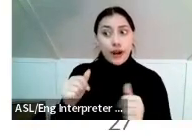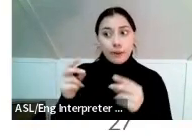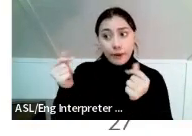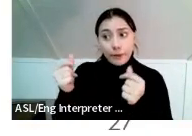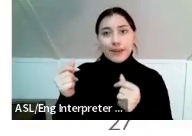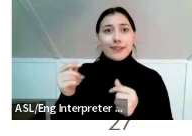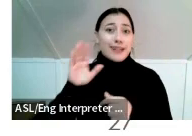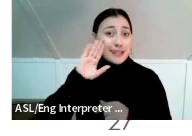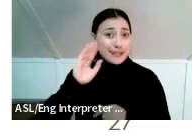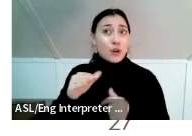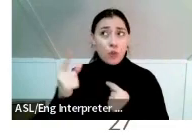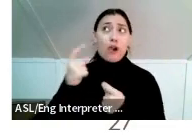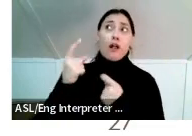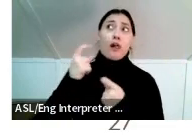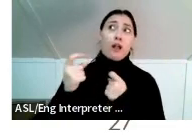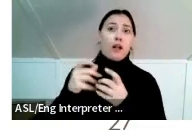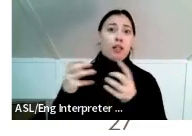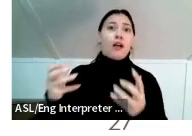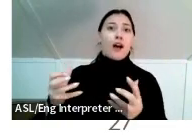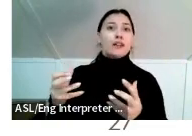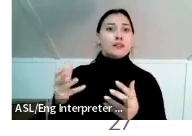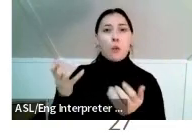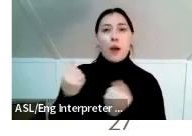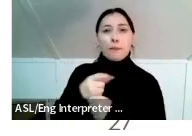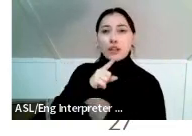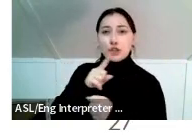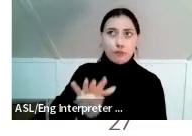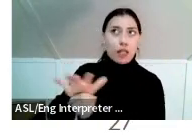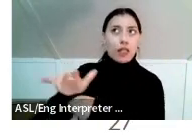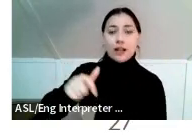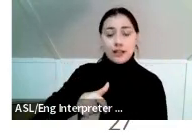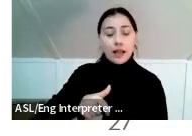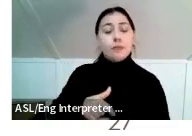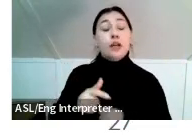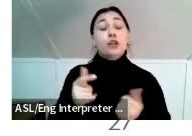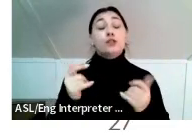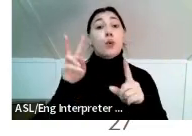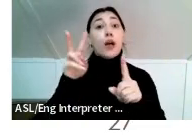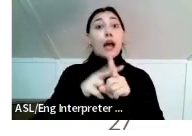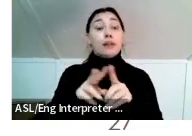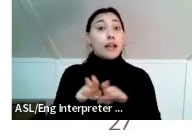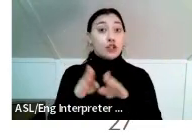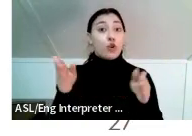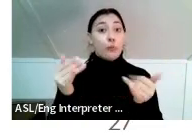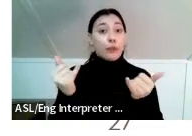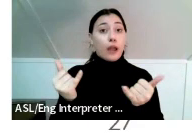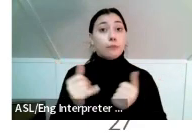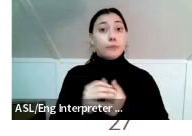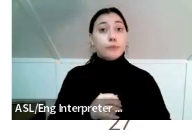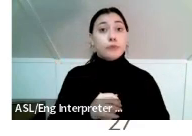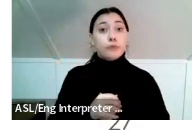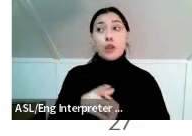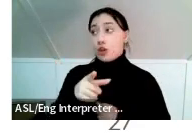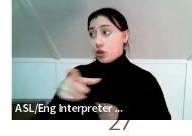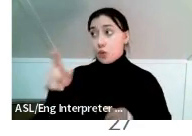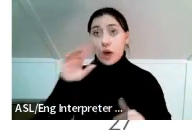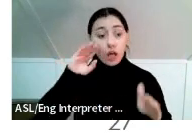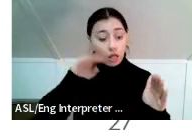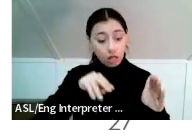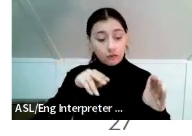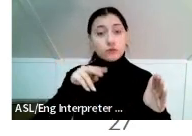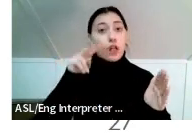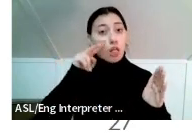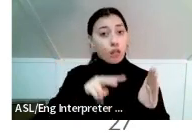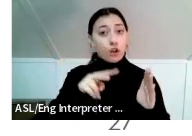lot of questions. I'm sure we want to get back to those. So the application is open now. You can go into our grants management system, sign up